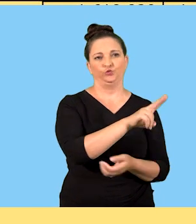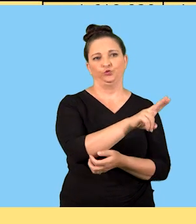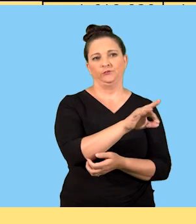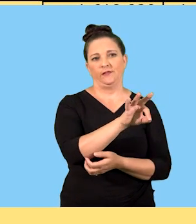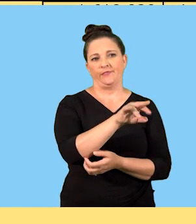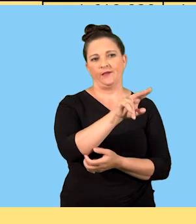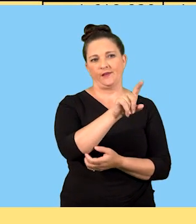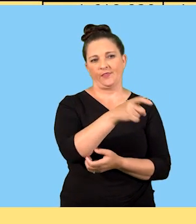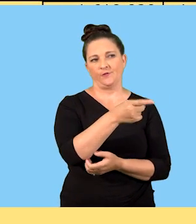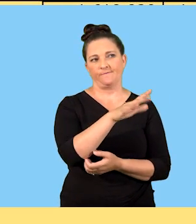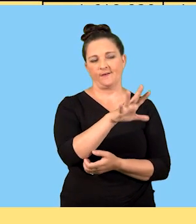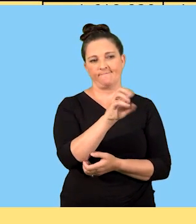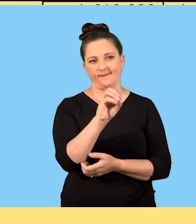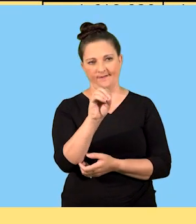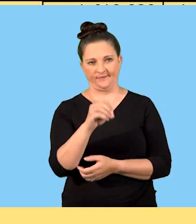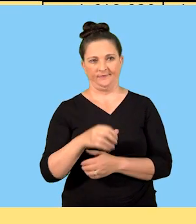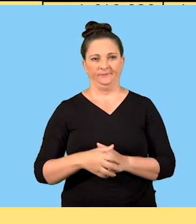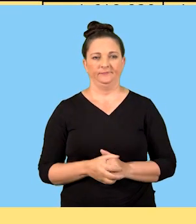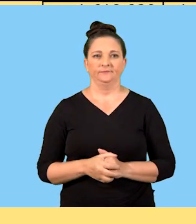packing material,